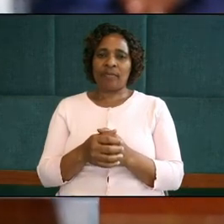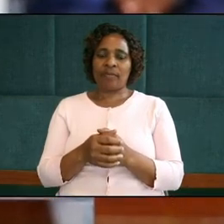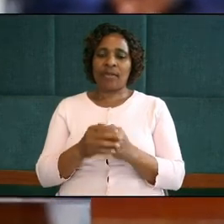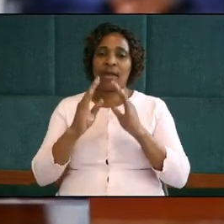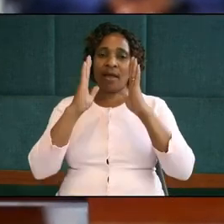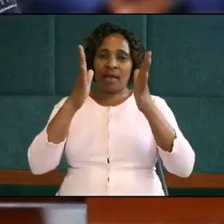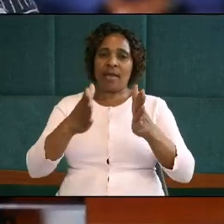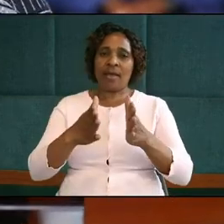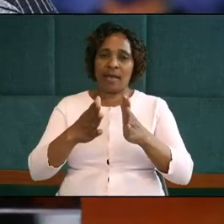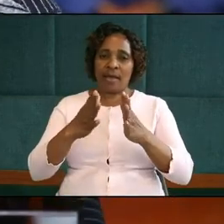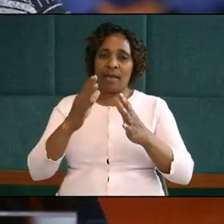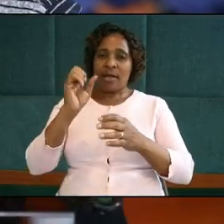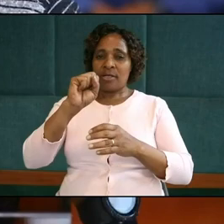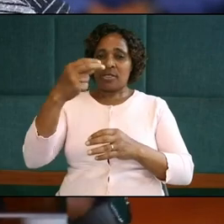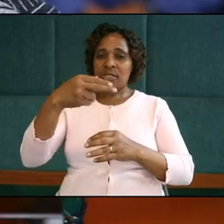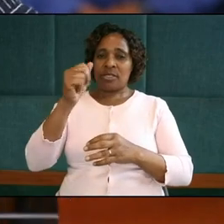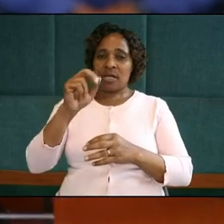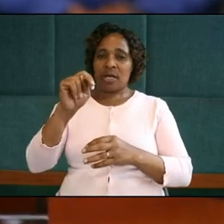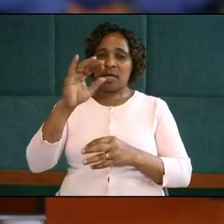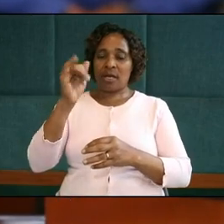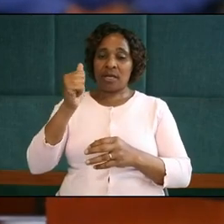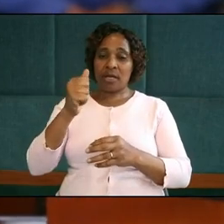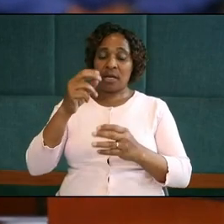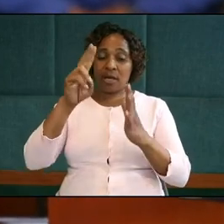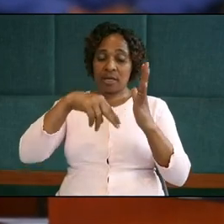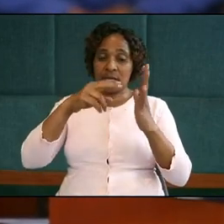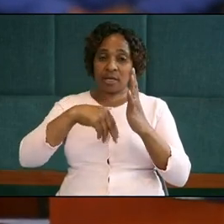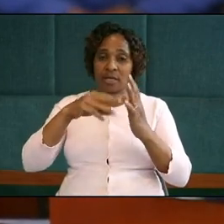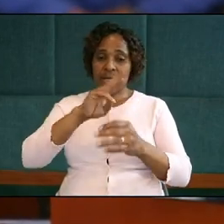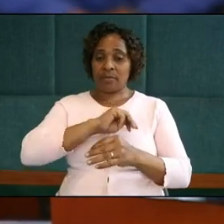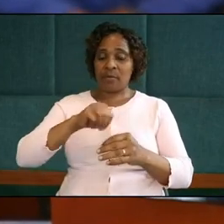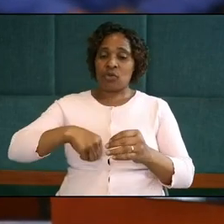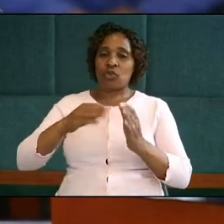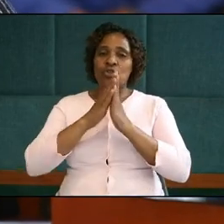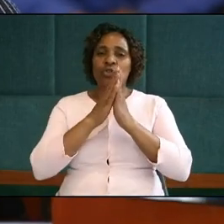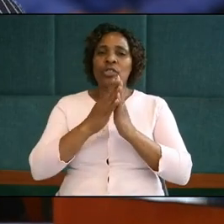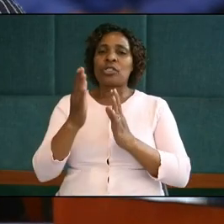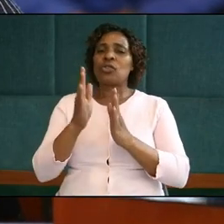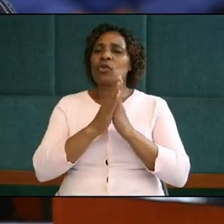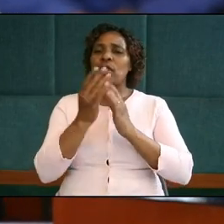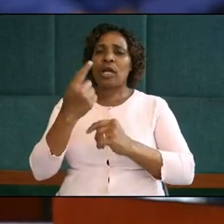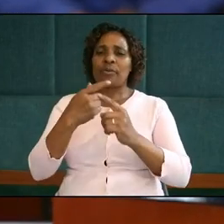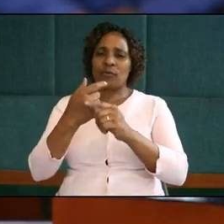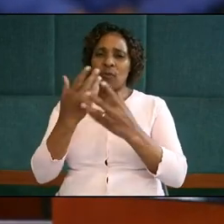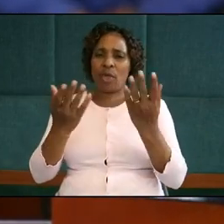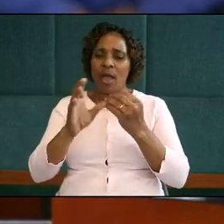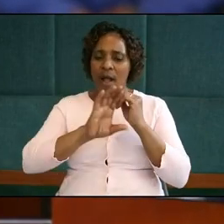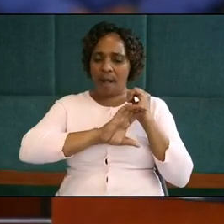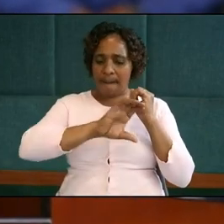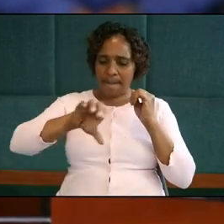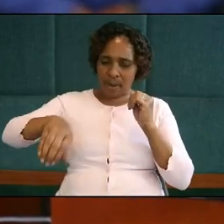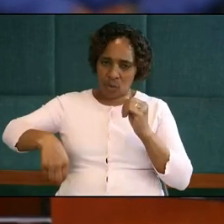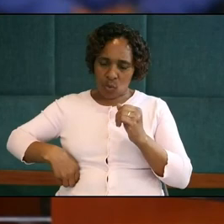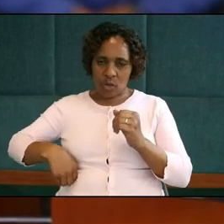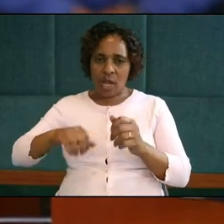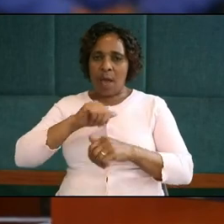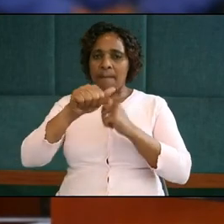Hi, my name is Shani. I'm going to be reading the mission story. And our story comes from Cameroon. It's about an